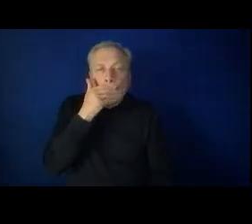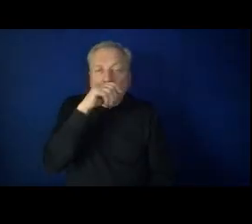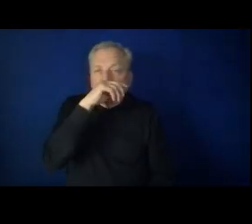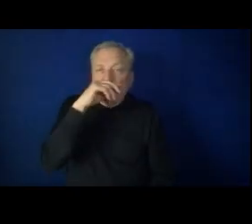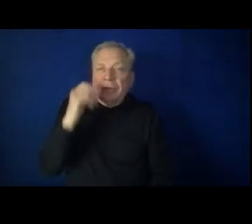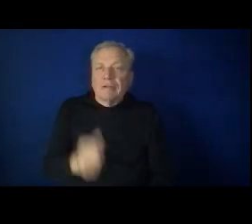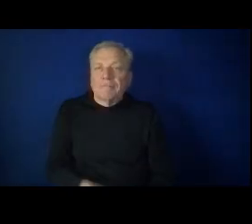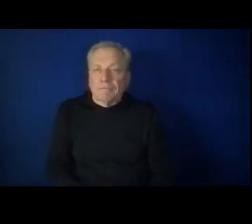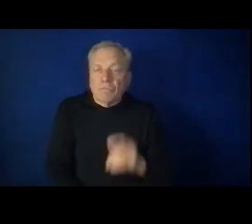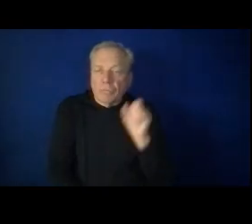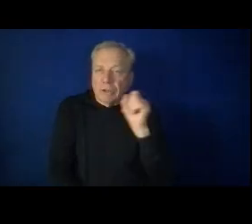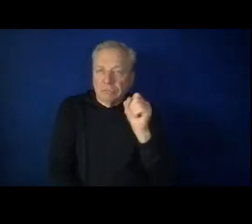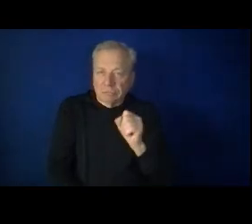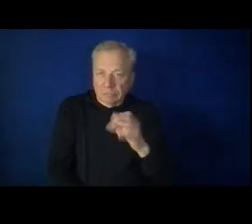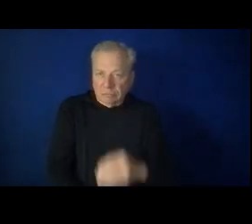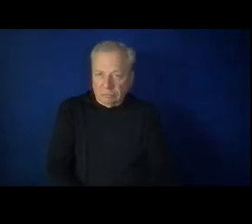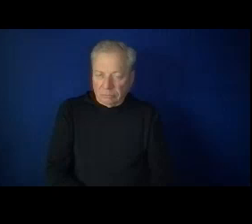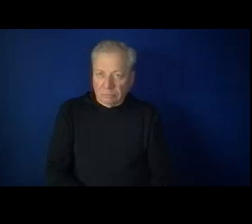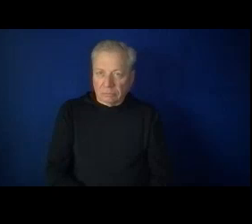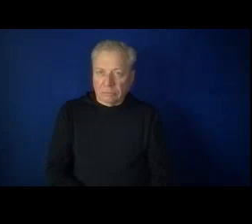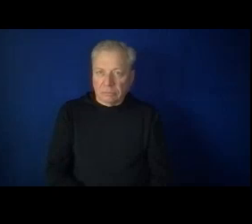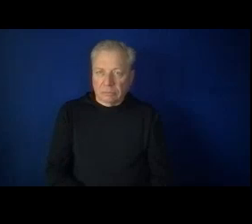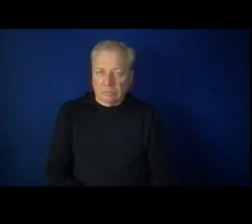Yeah, gotta repeat the question.